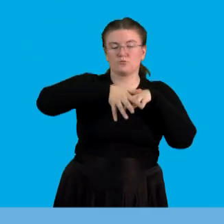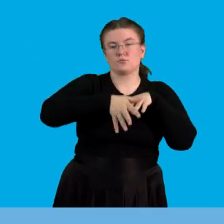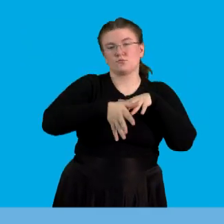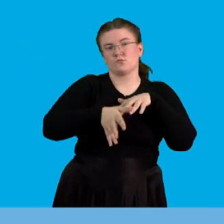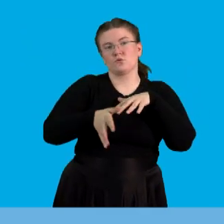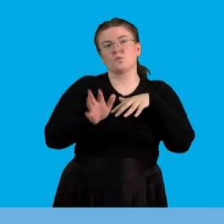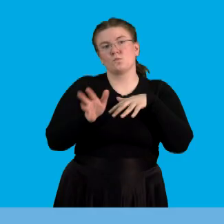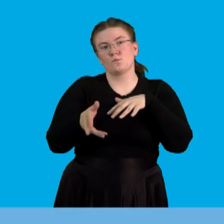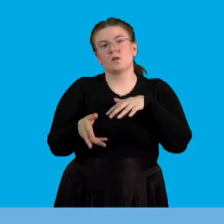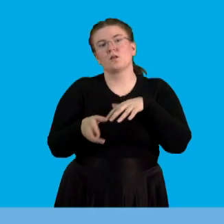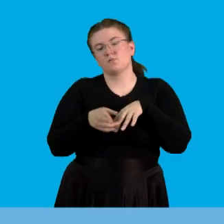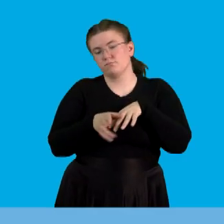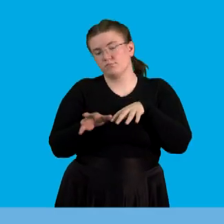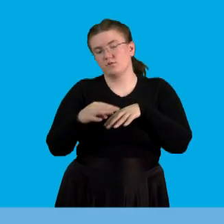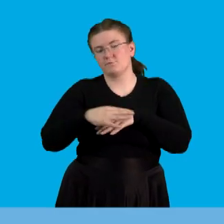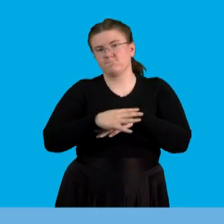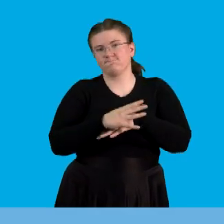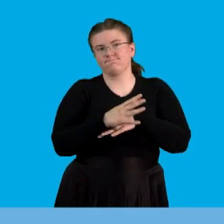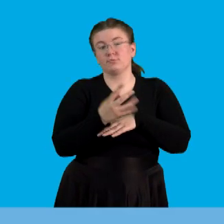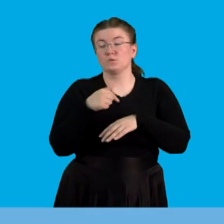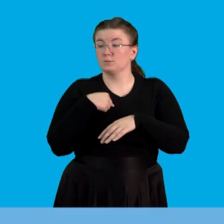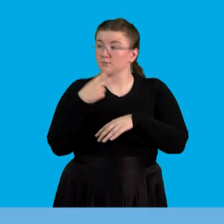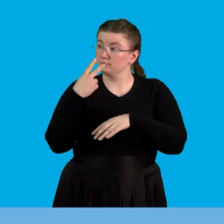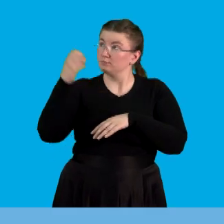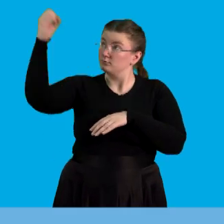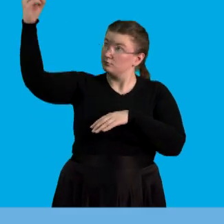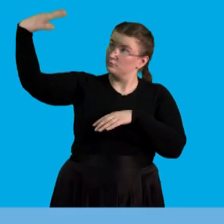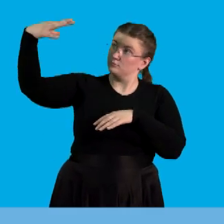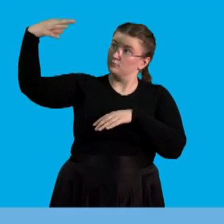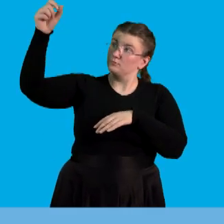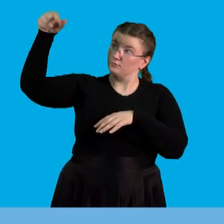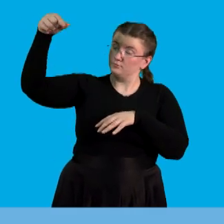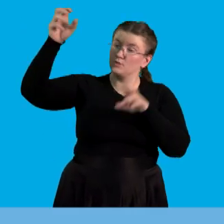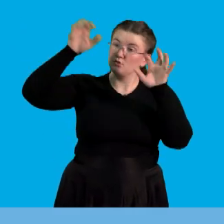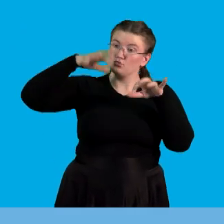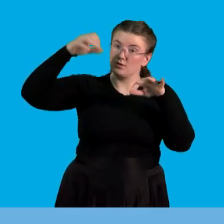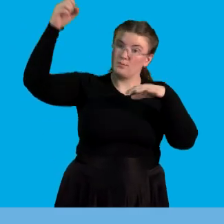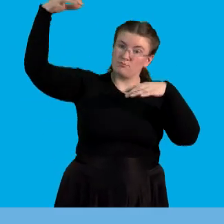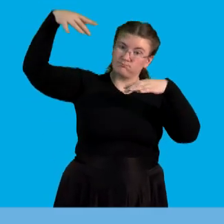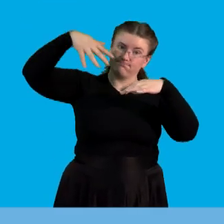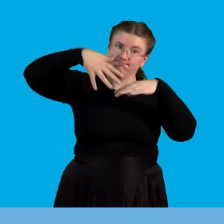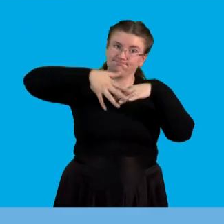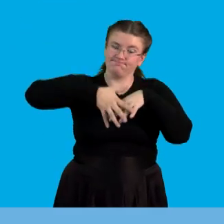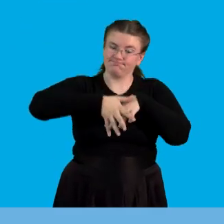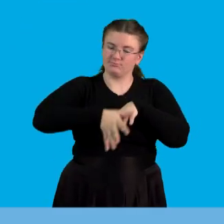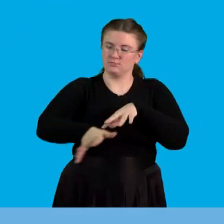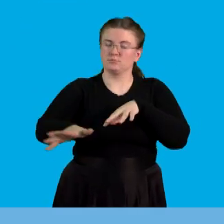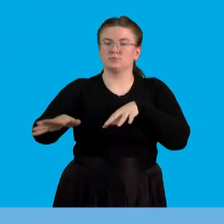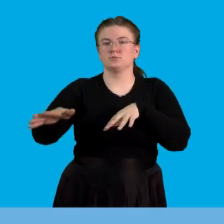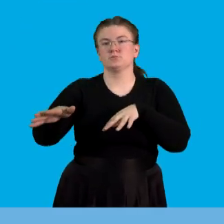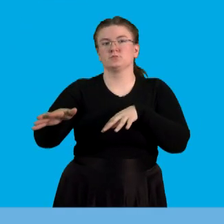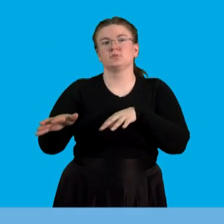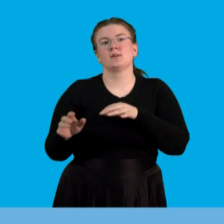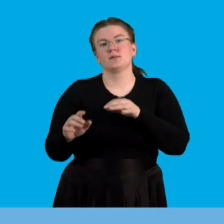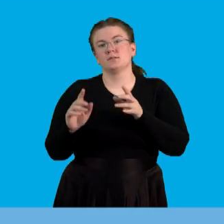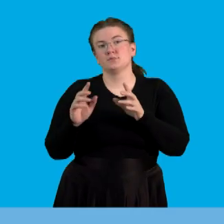being reflected. So if we're saying that the light from the sun enters the raindrops and is going to be refracted, or it is going to